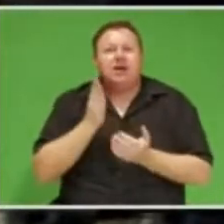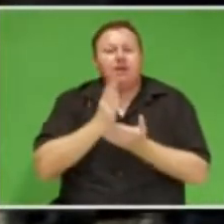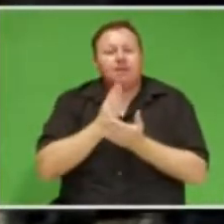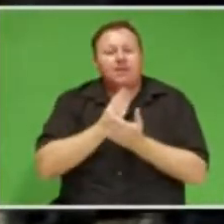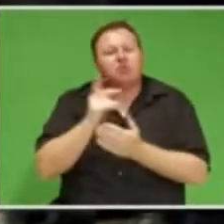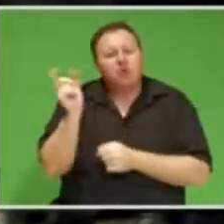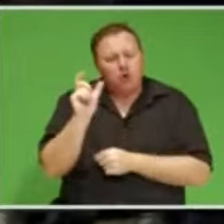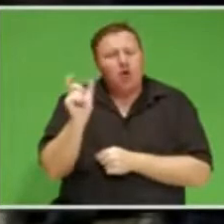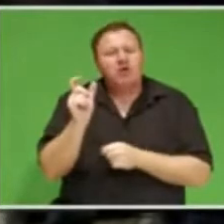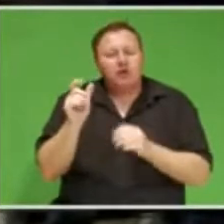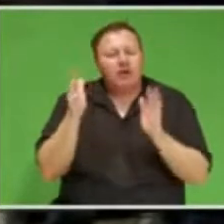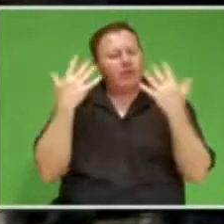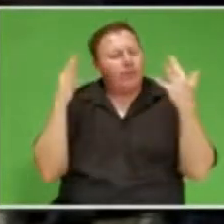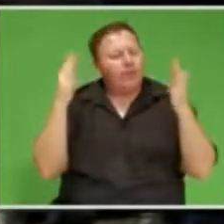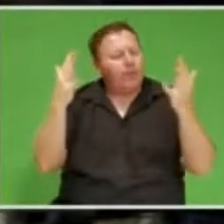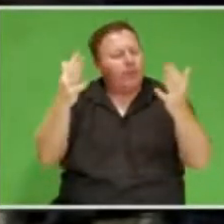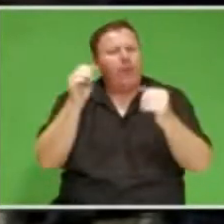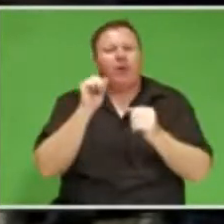them for that achievement.